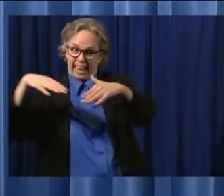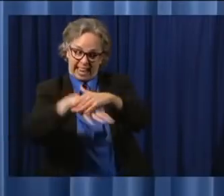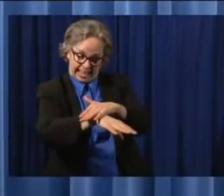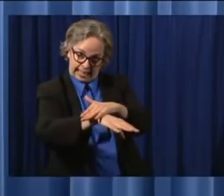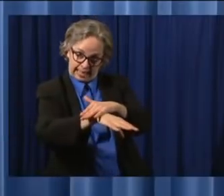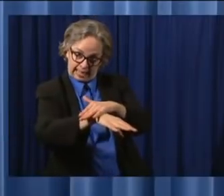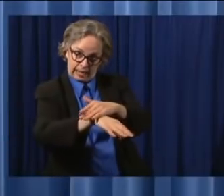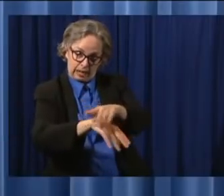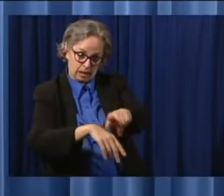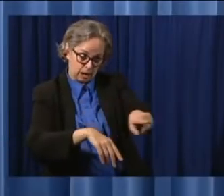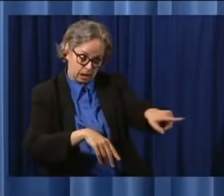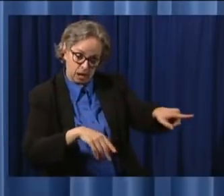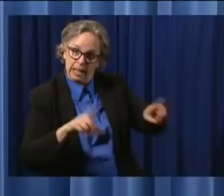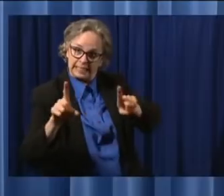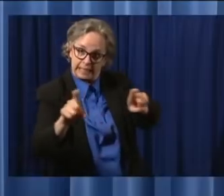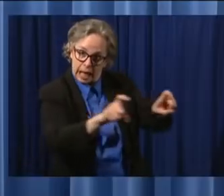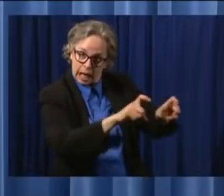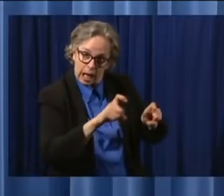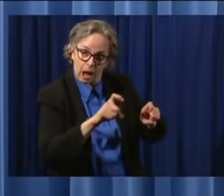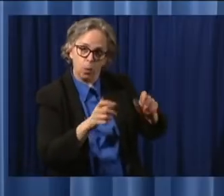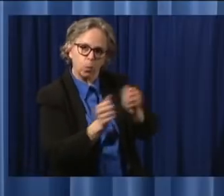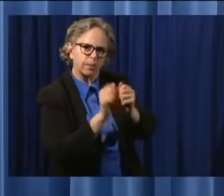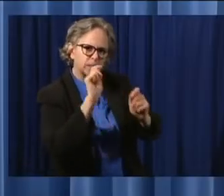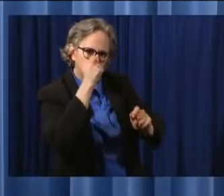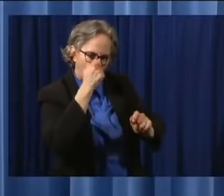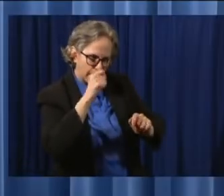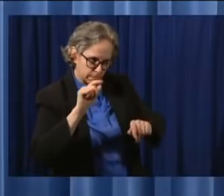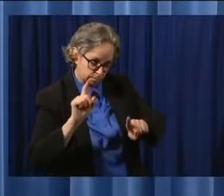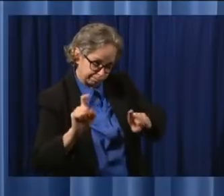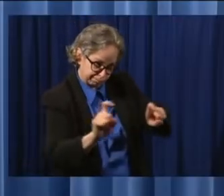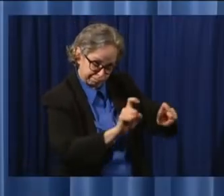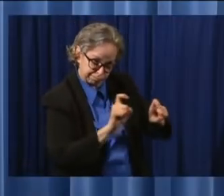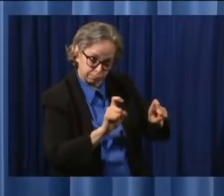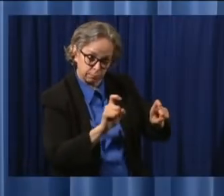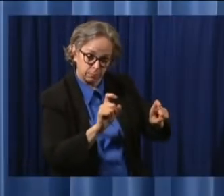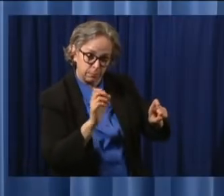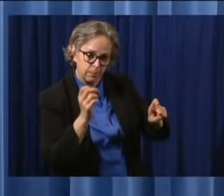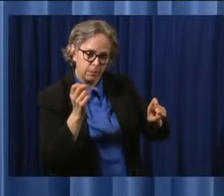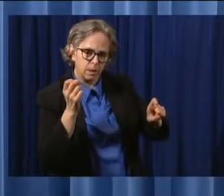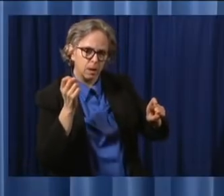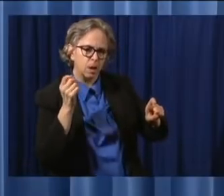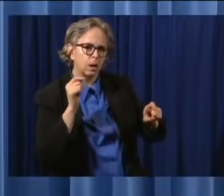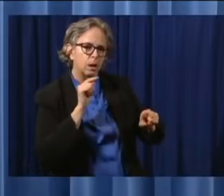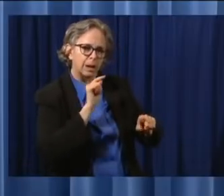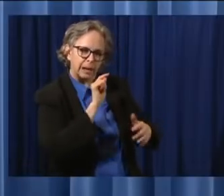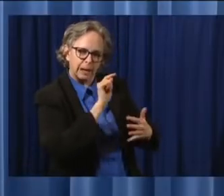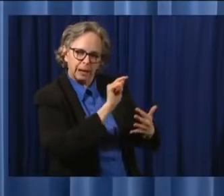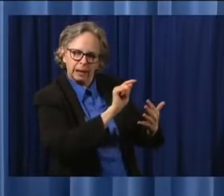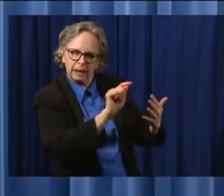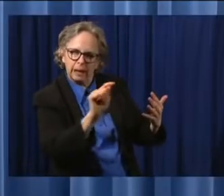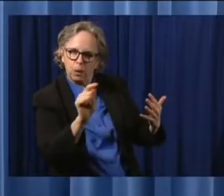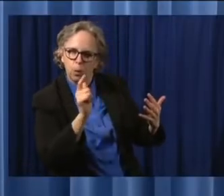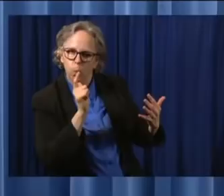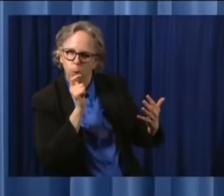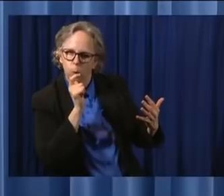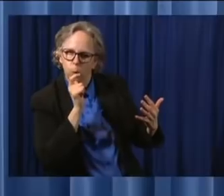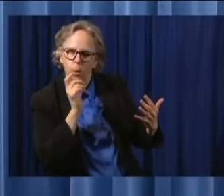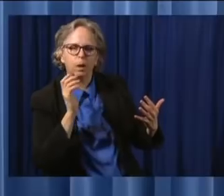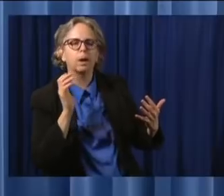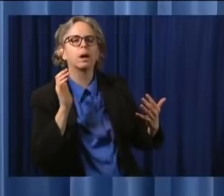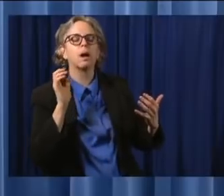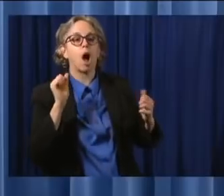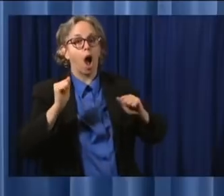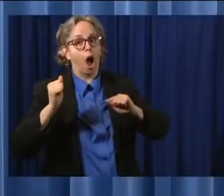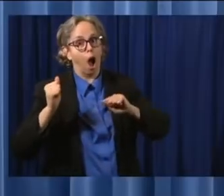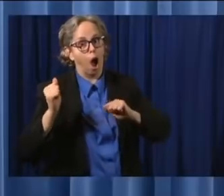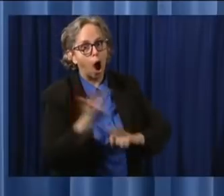and doing testing. Who is going to get tested? The goal will be to test all staff.